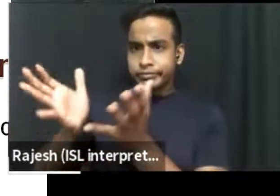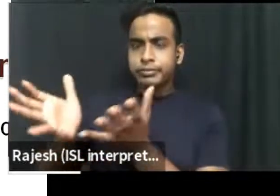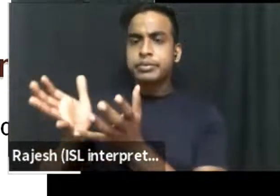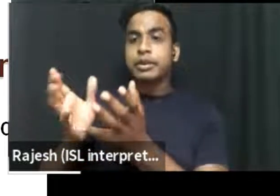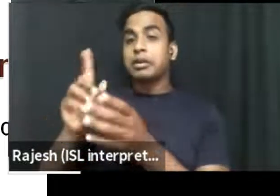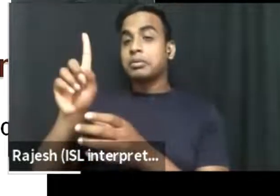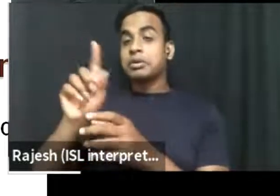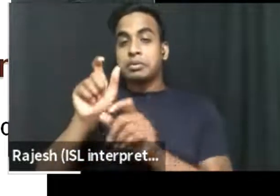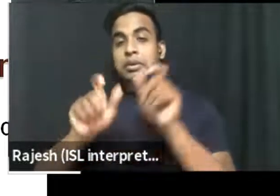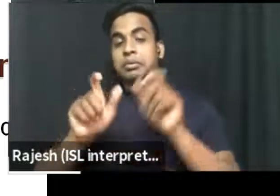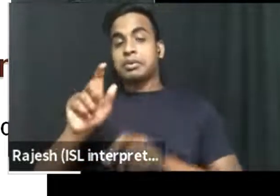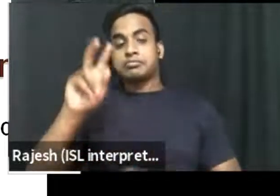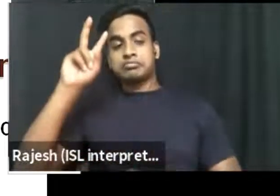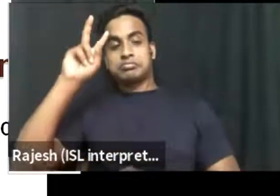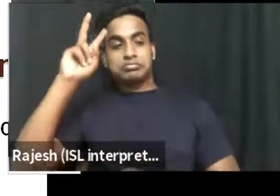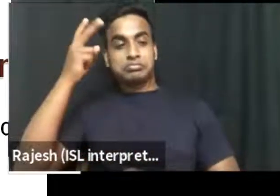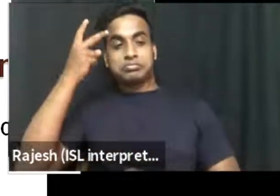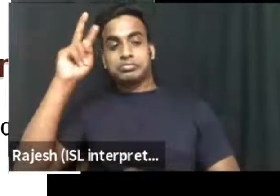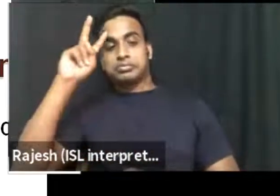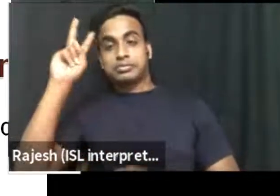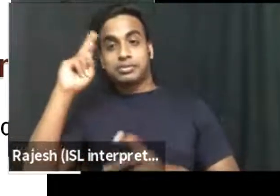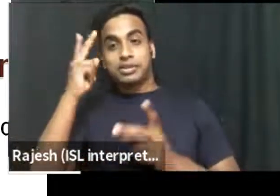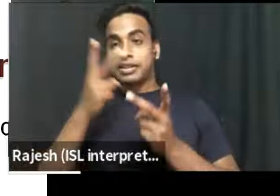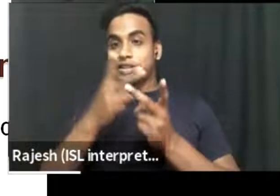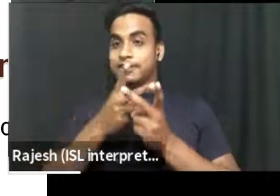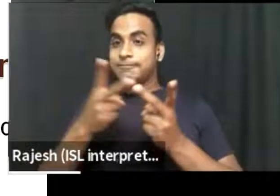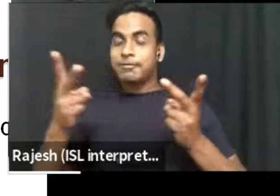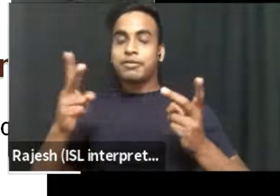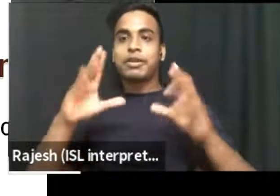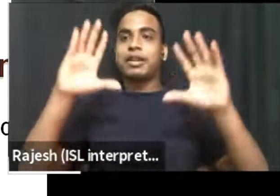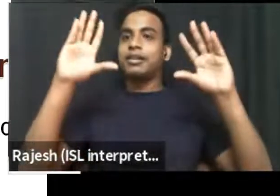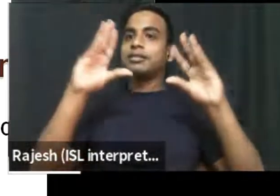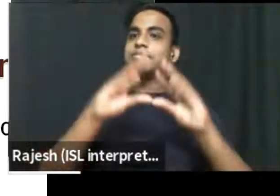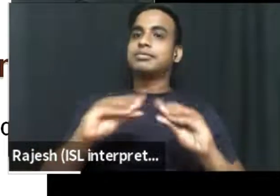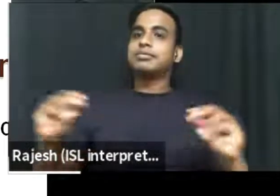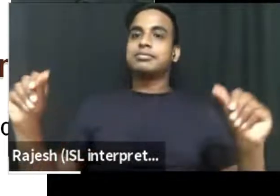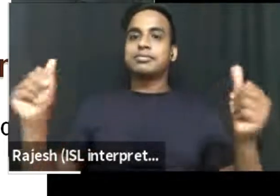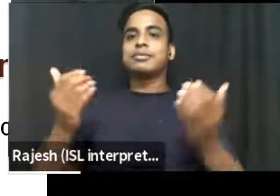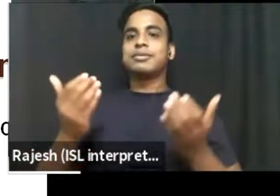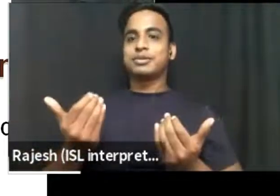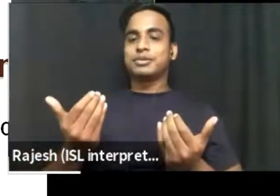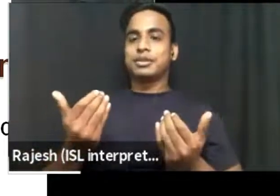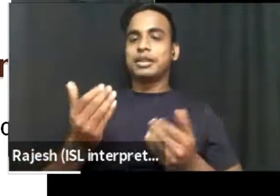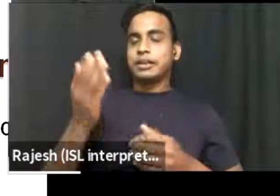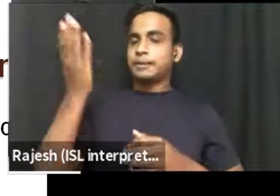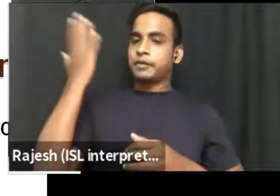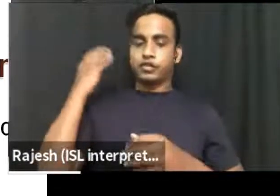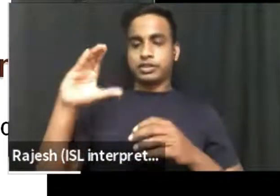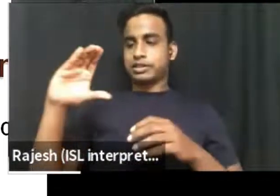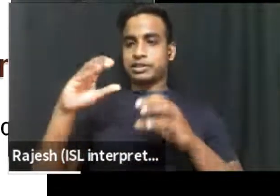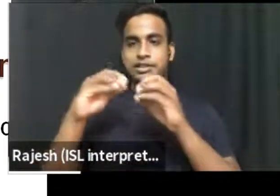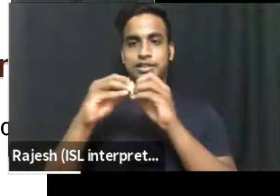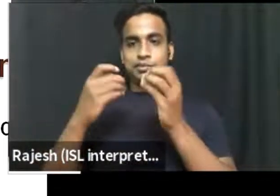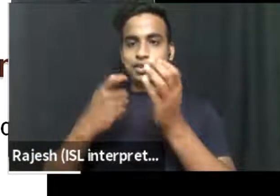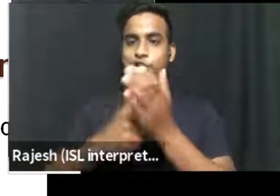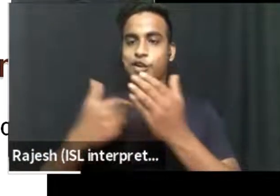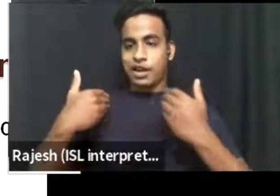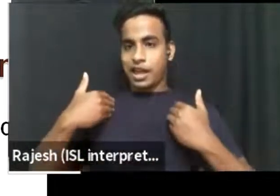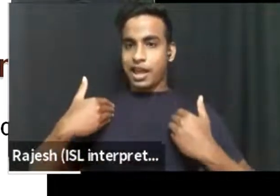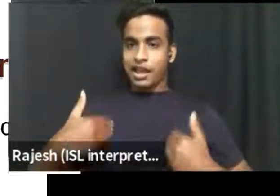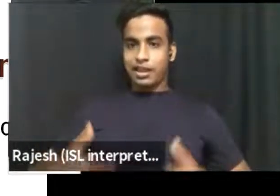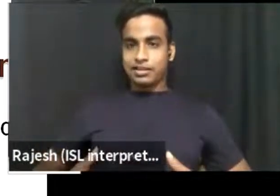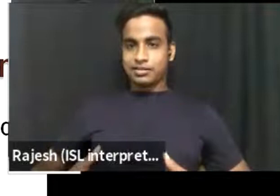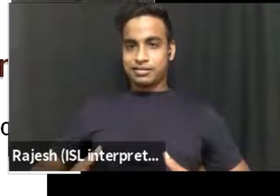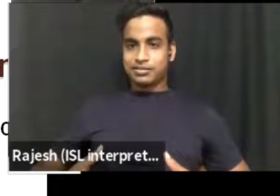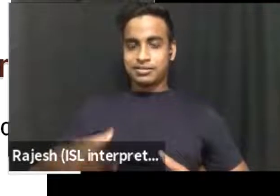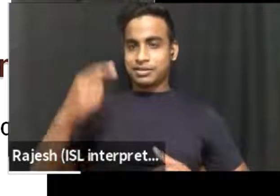So it is not about healthcare. See, when we started looking at, as I said before, at CBR and from a health perspective, what